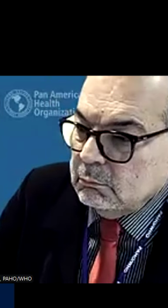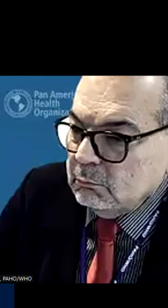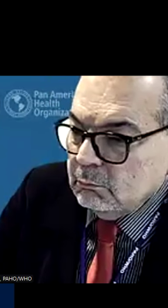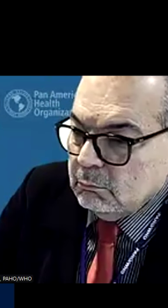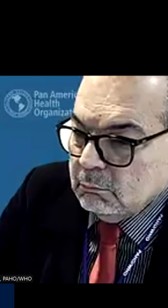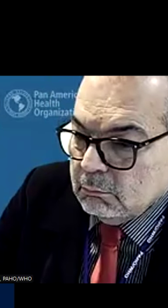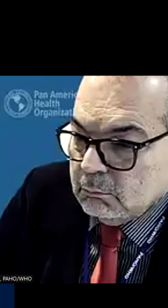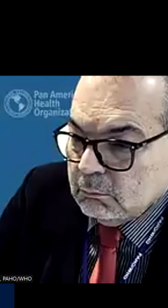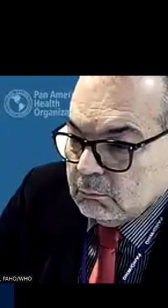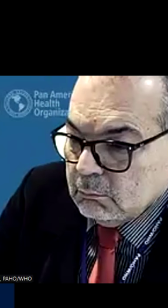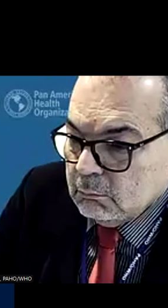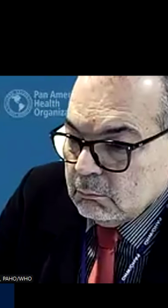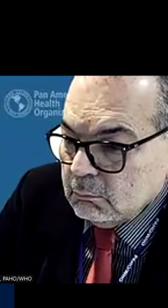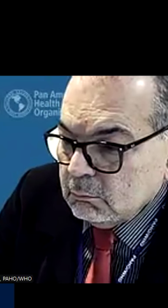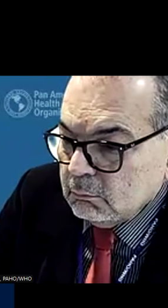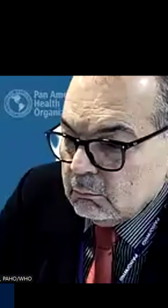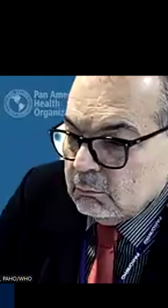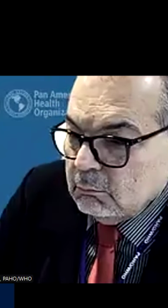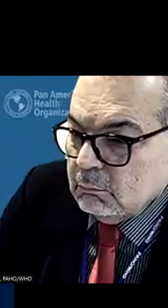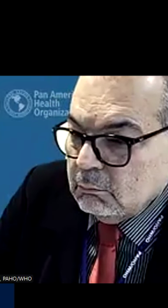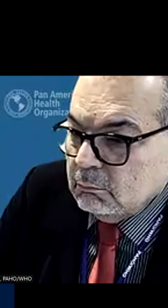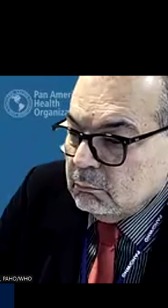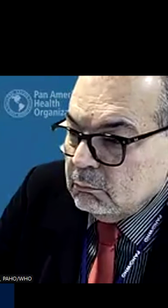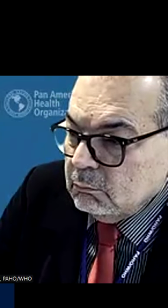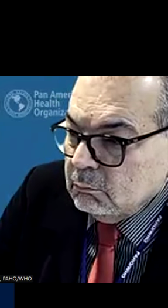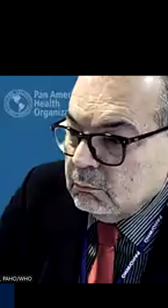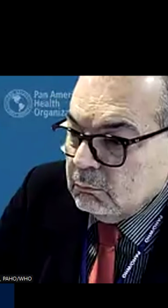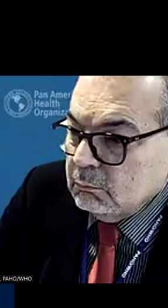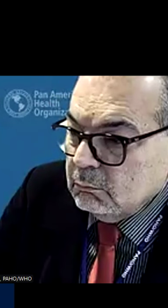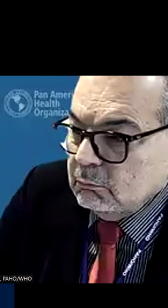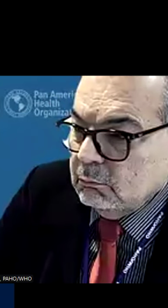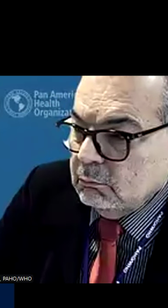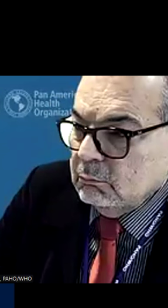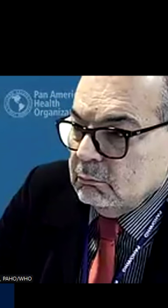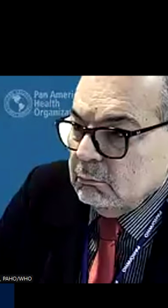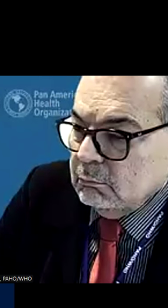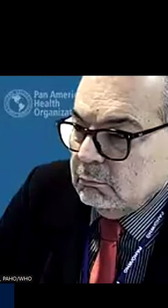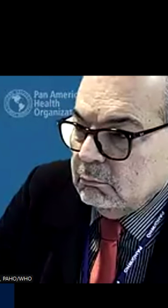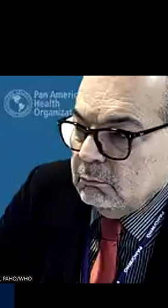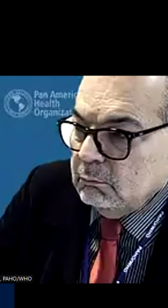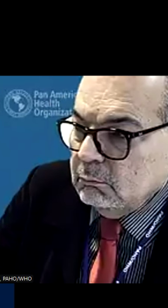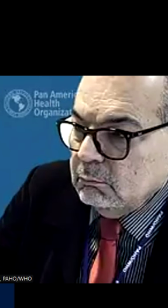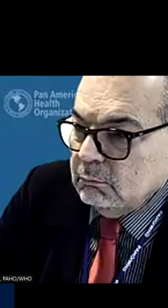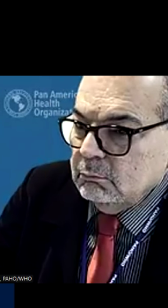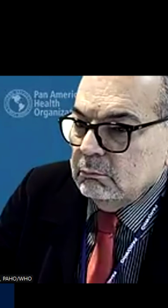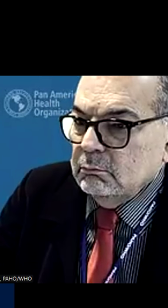countries around in the world, I have learned so much. I have heard so many stories, and few of